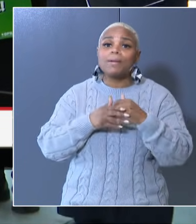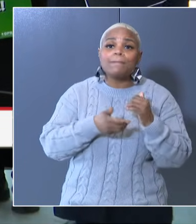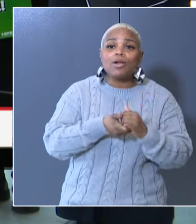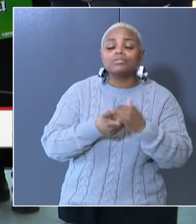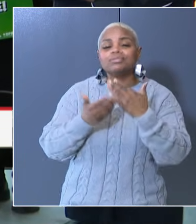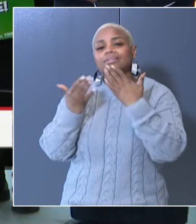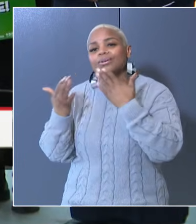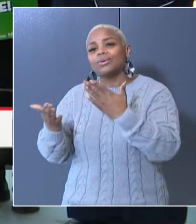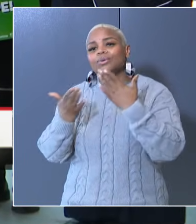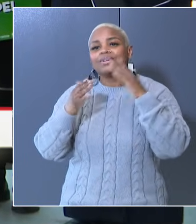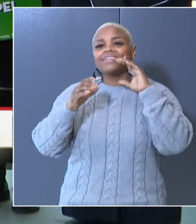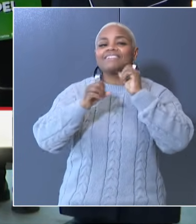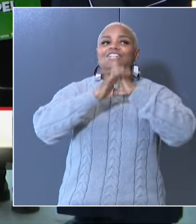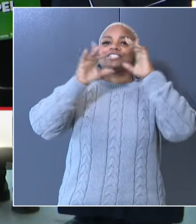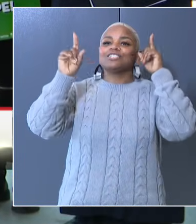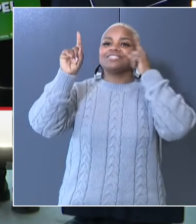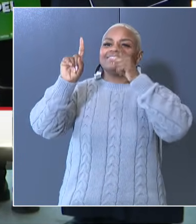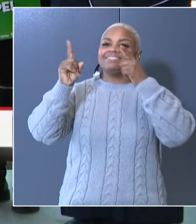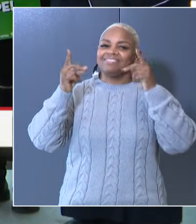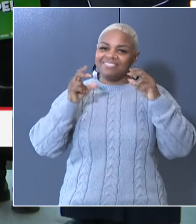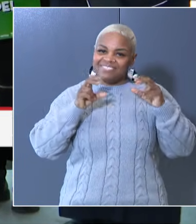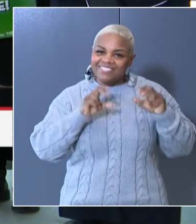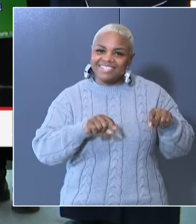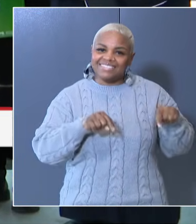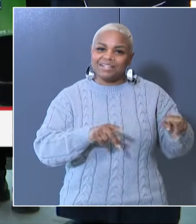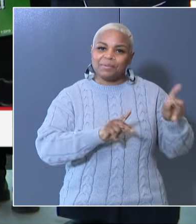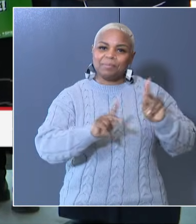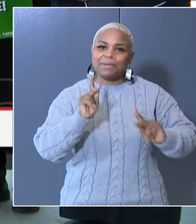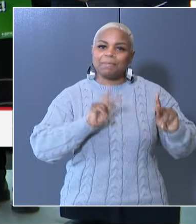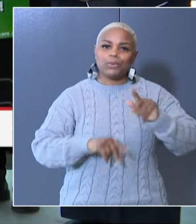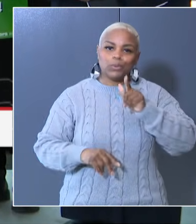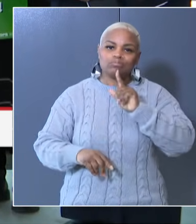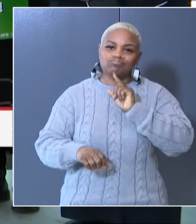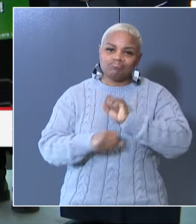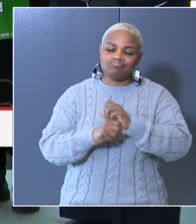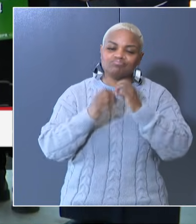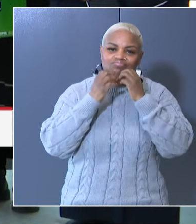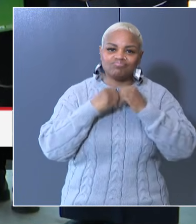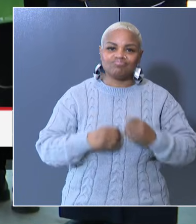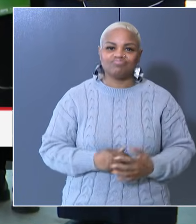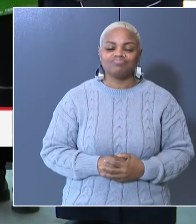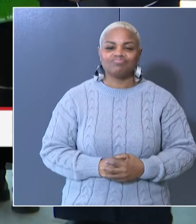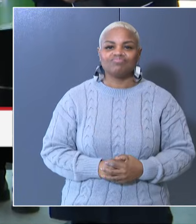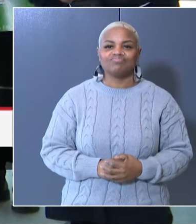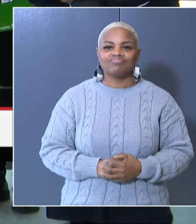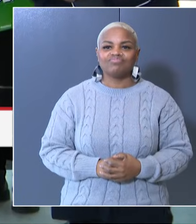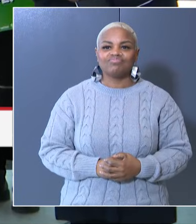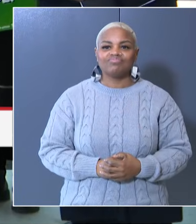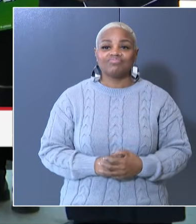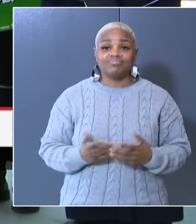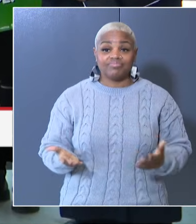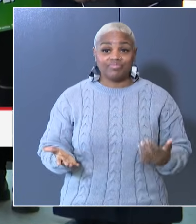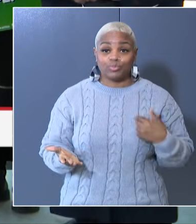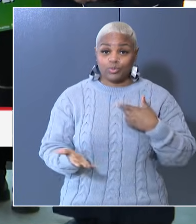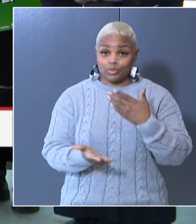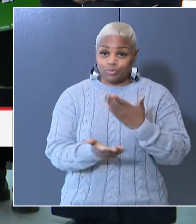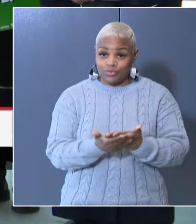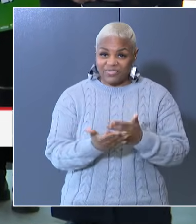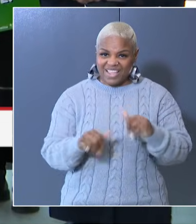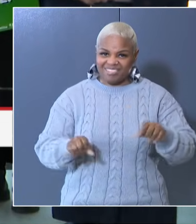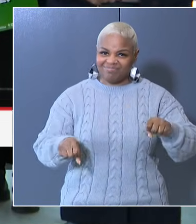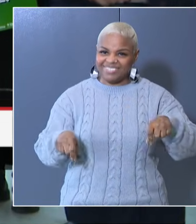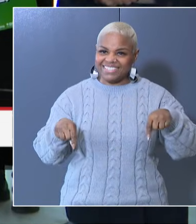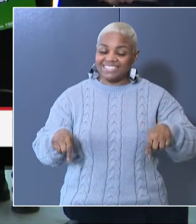it matters. Cycle House stands as an example of what's possible when equitable investment, strong partnerships,